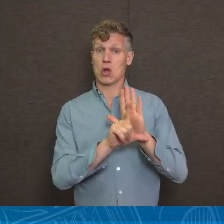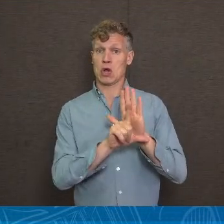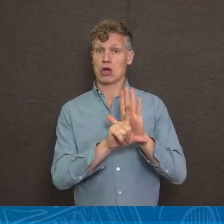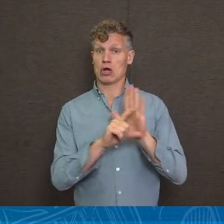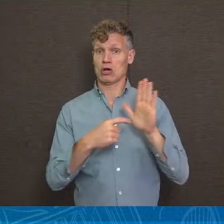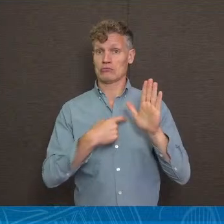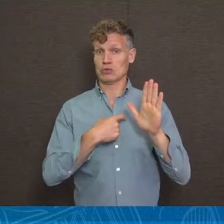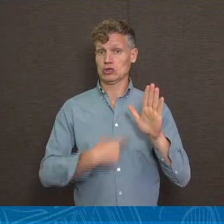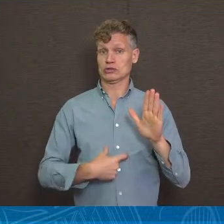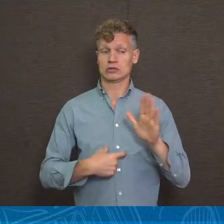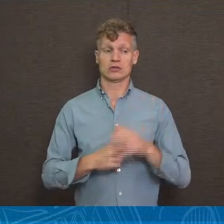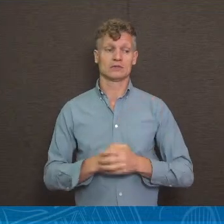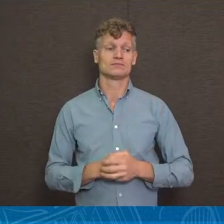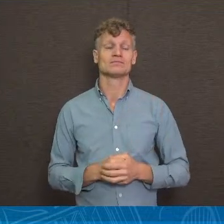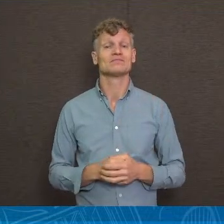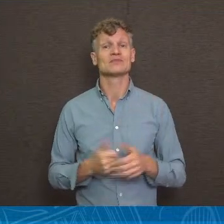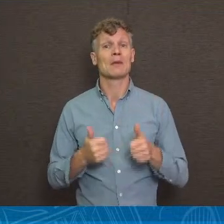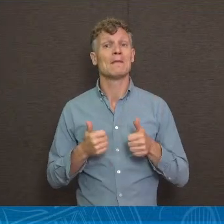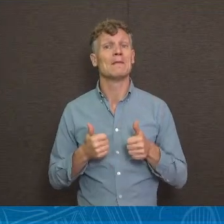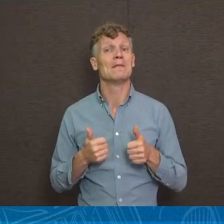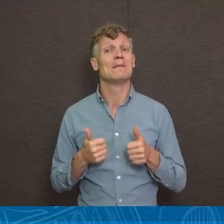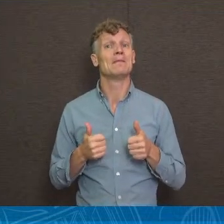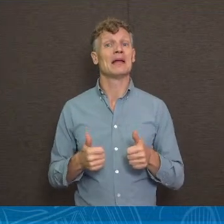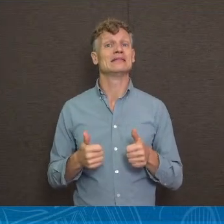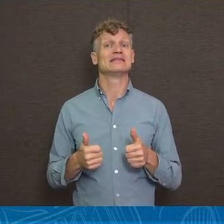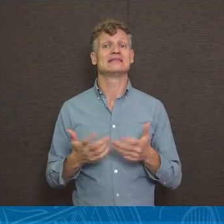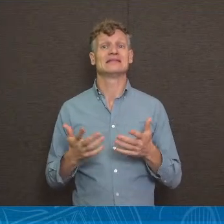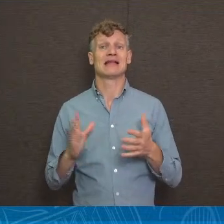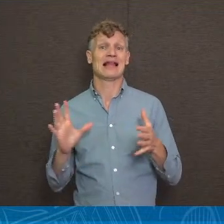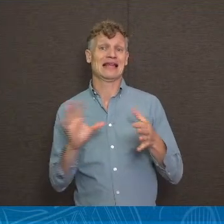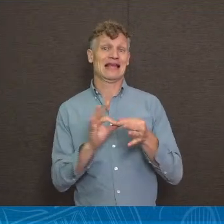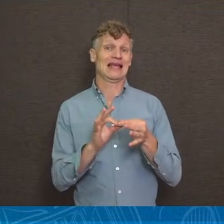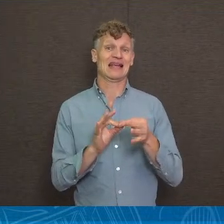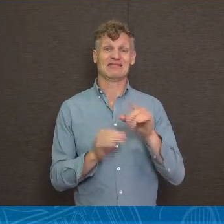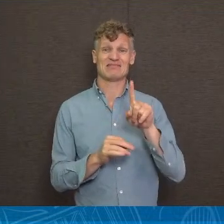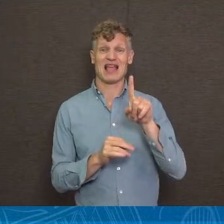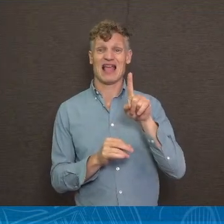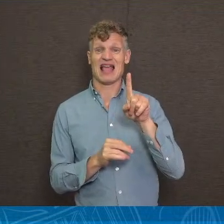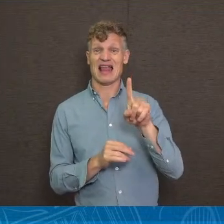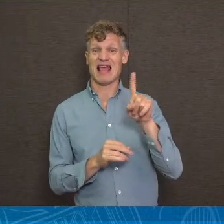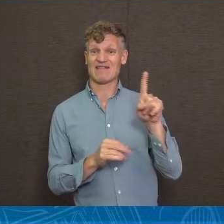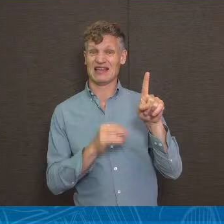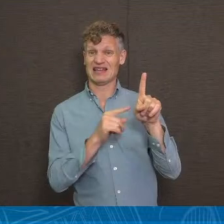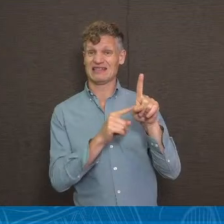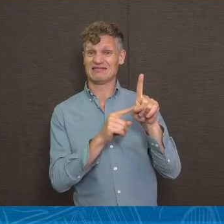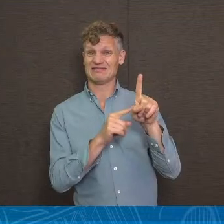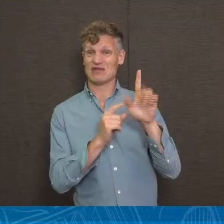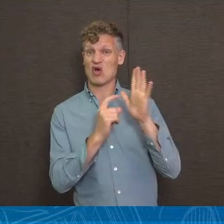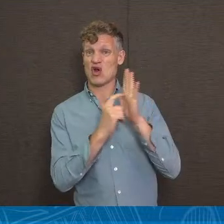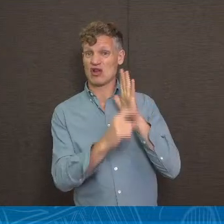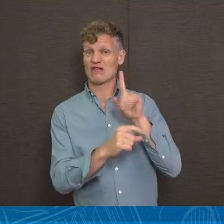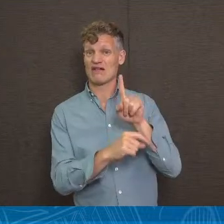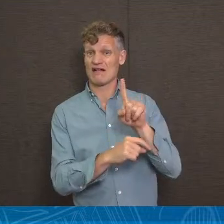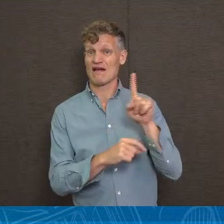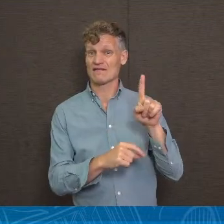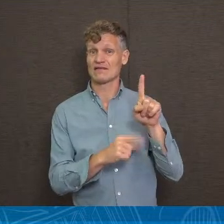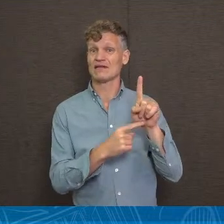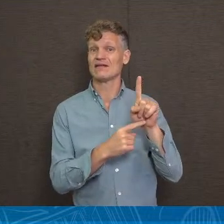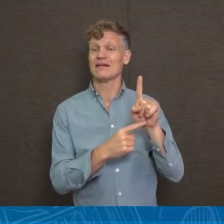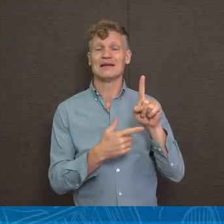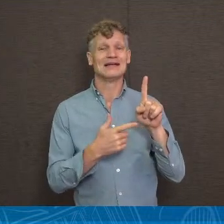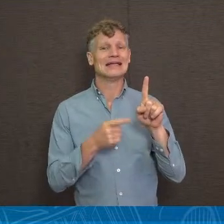the cross-cutting up article 11 works is that it can